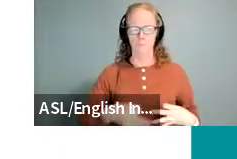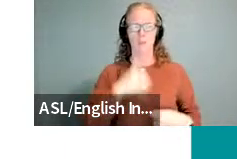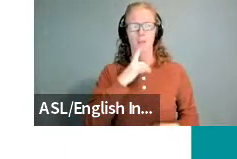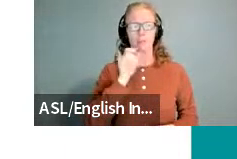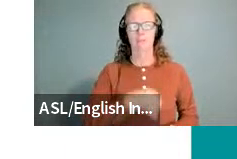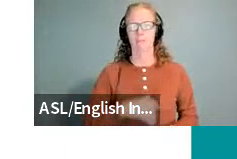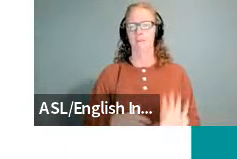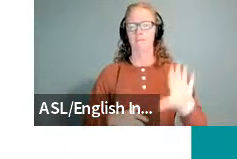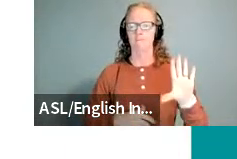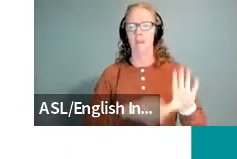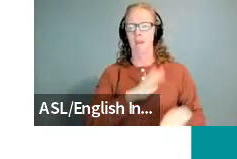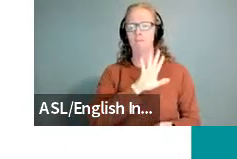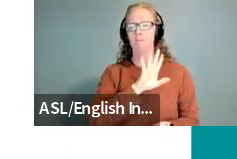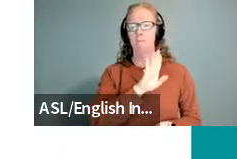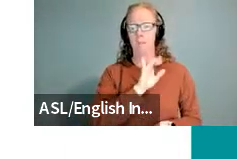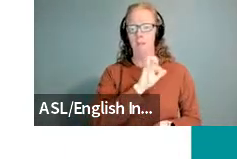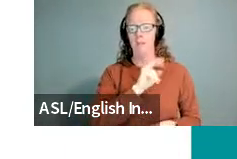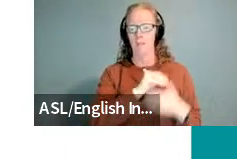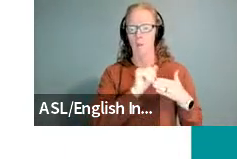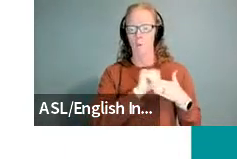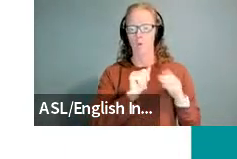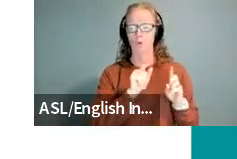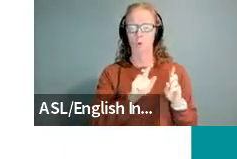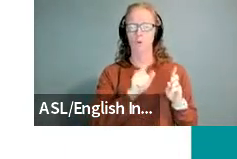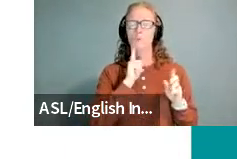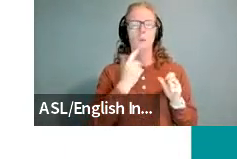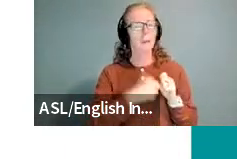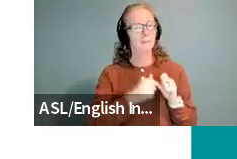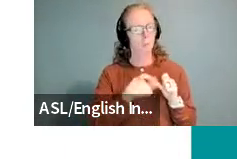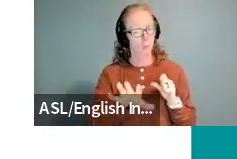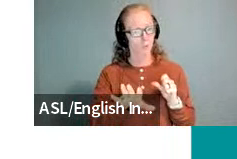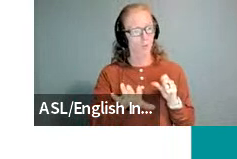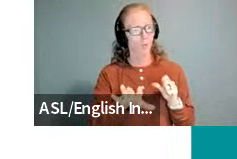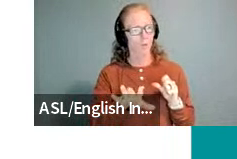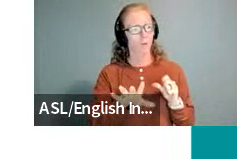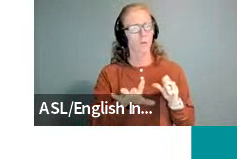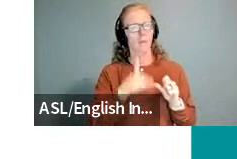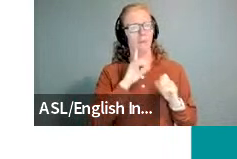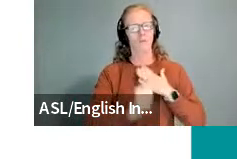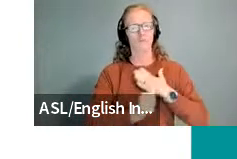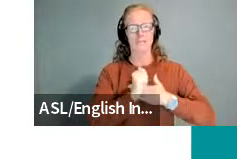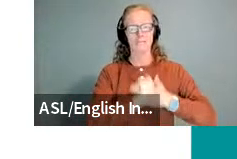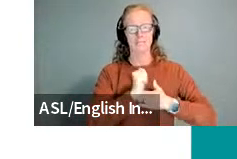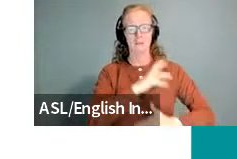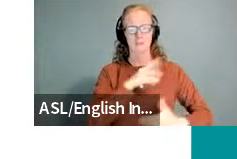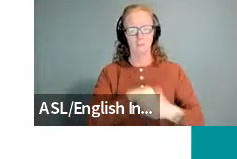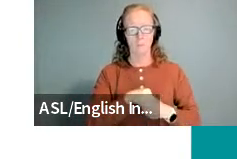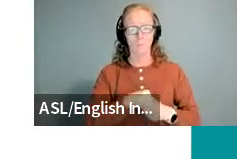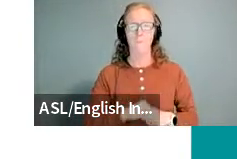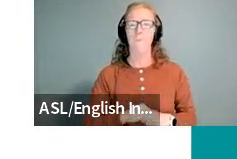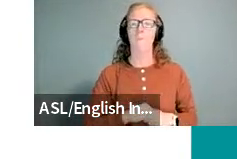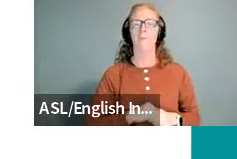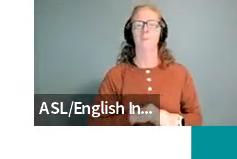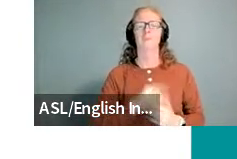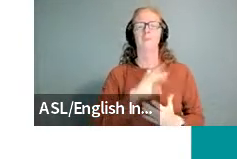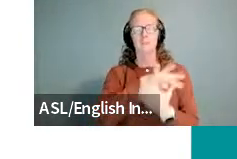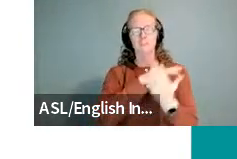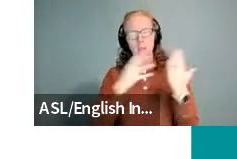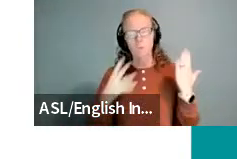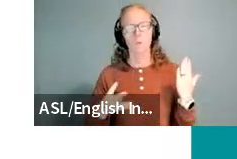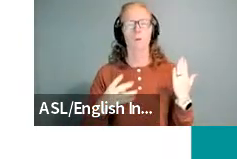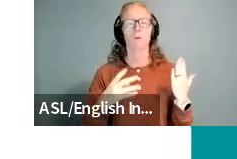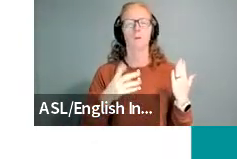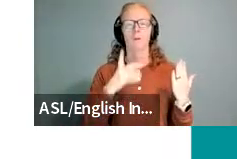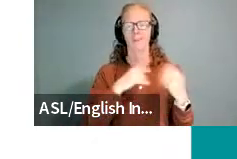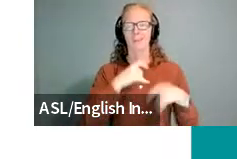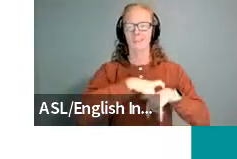low end of the cost is, remember we said we identify risks, we identify schedule, we put this estimate onto a